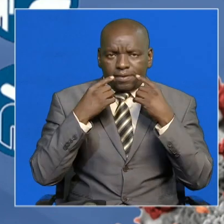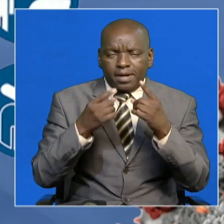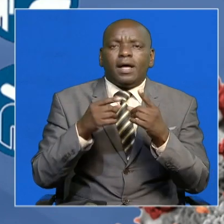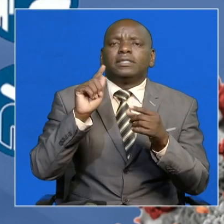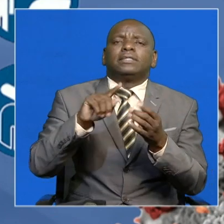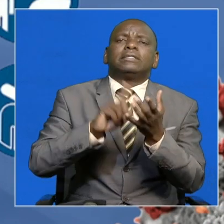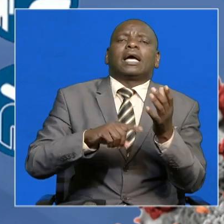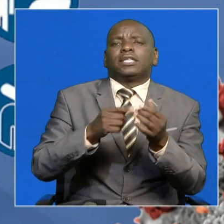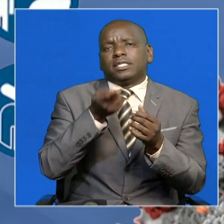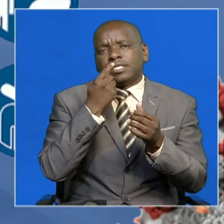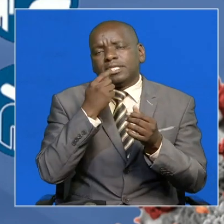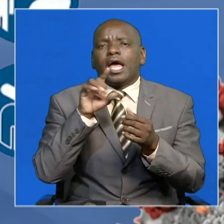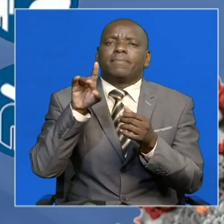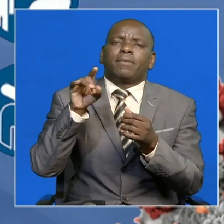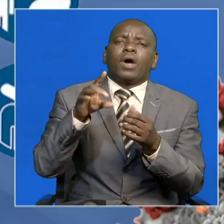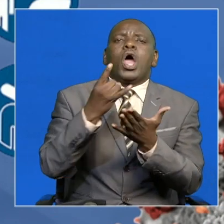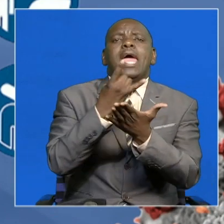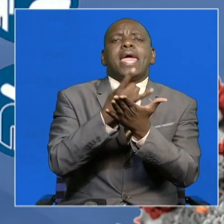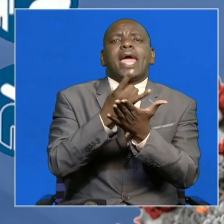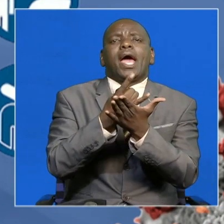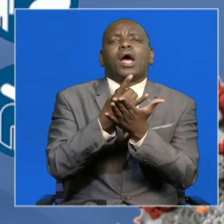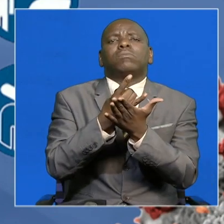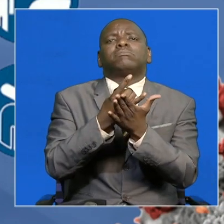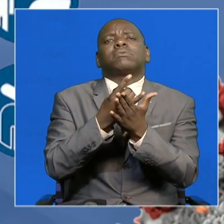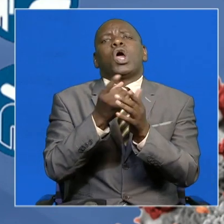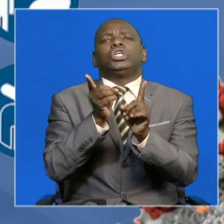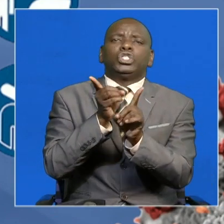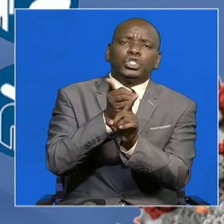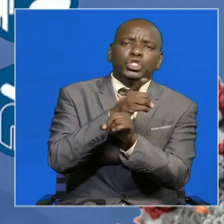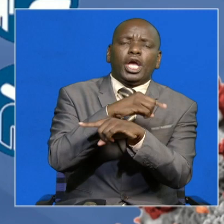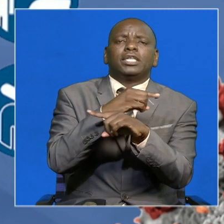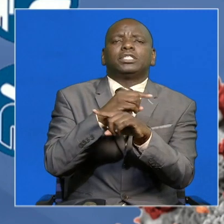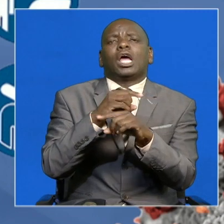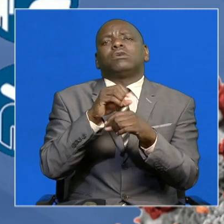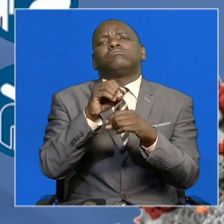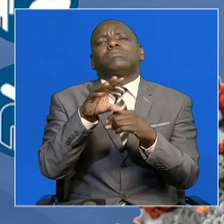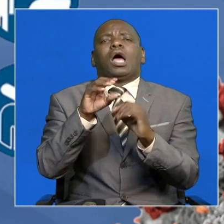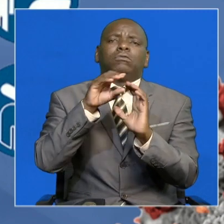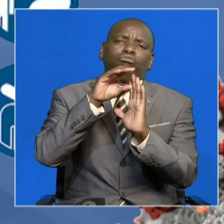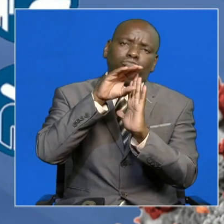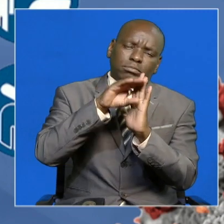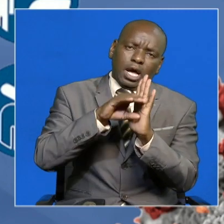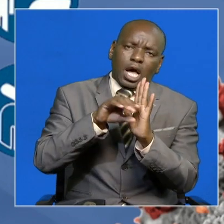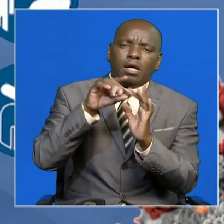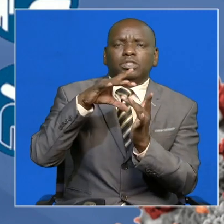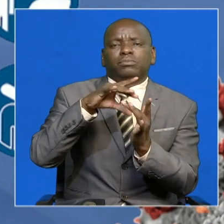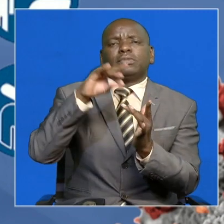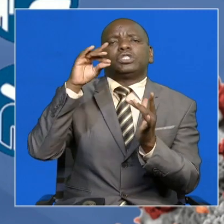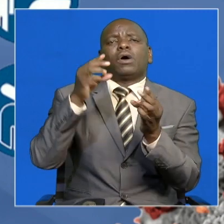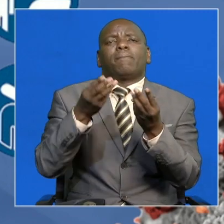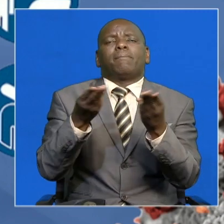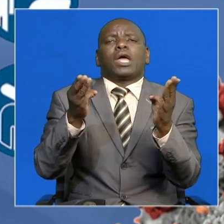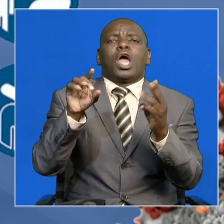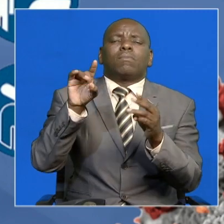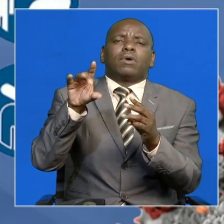effective treatment of any disease can help avert progression to more serious illness, especially for patients